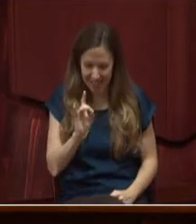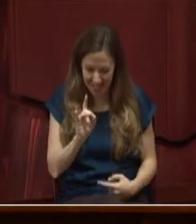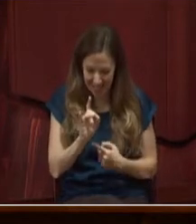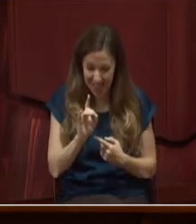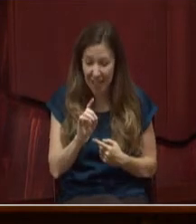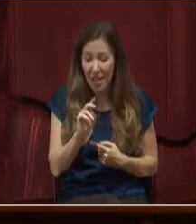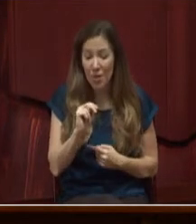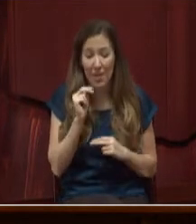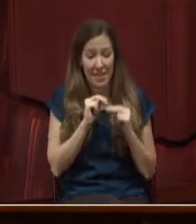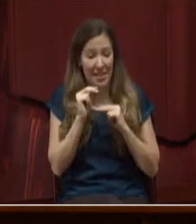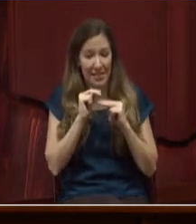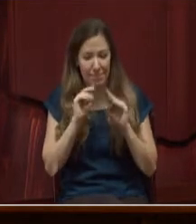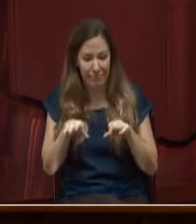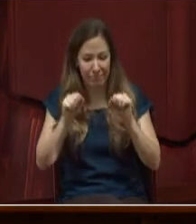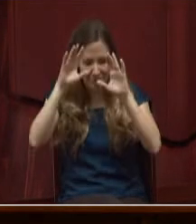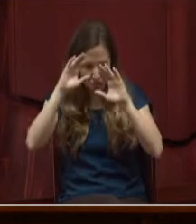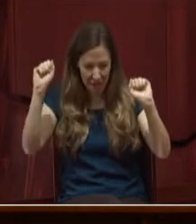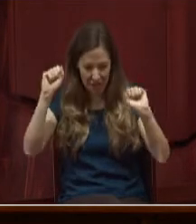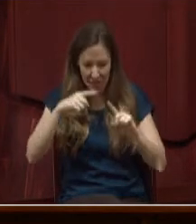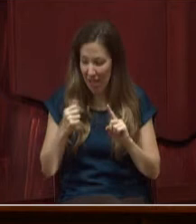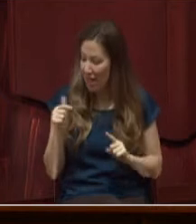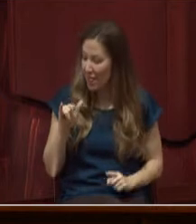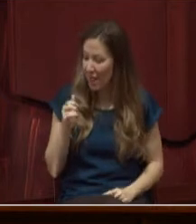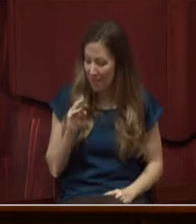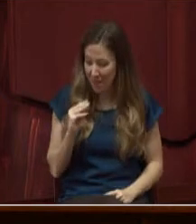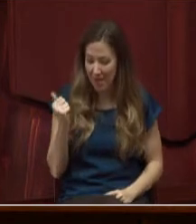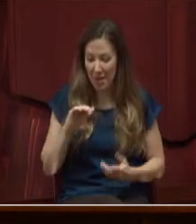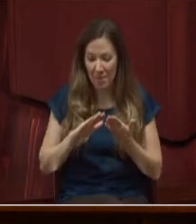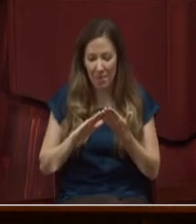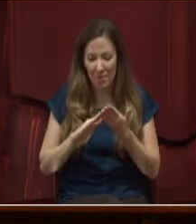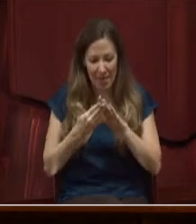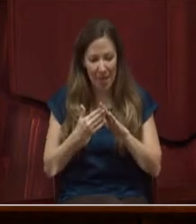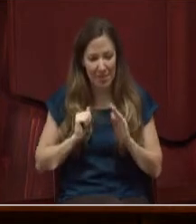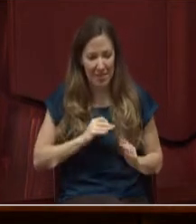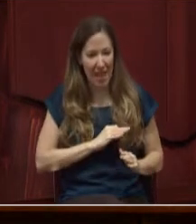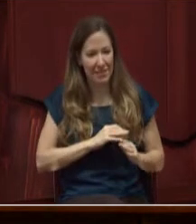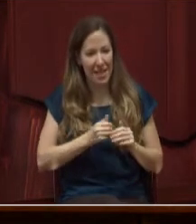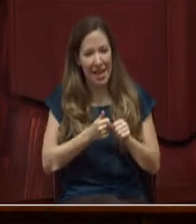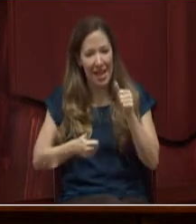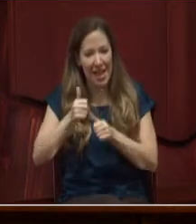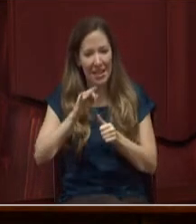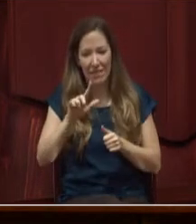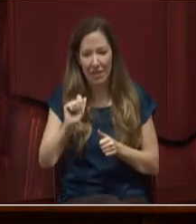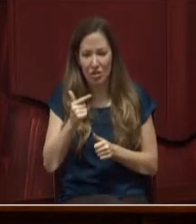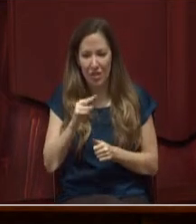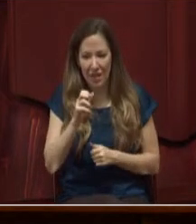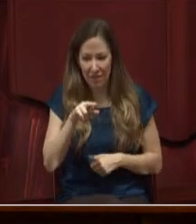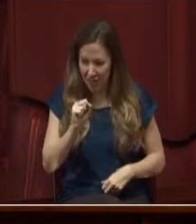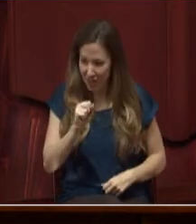Nixon took office, Lehman became the National Security Council staff's head of legislative affairs and had to manage the often very